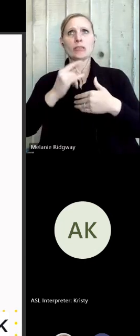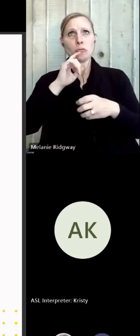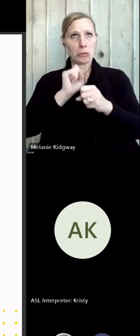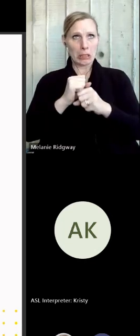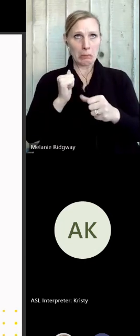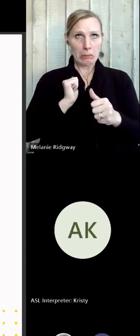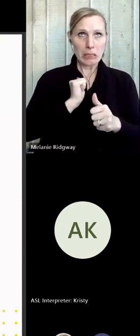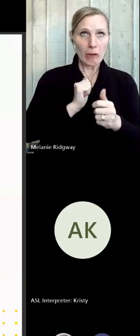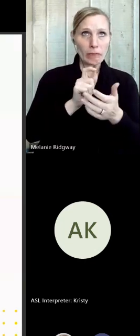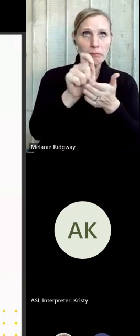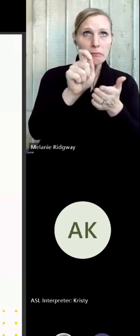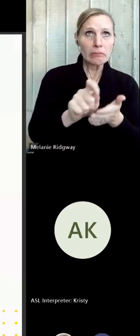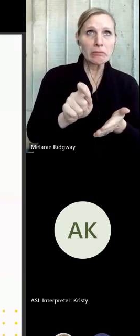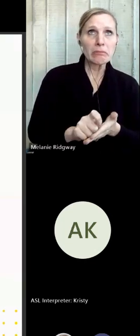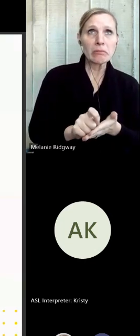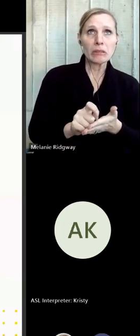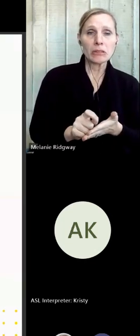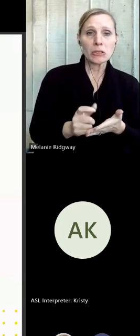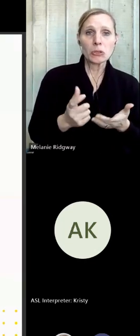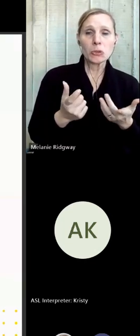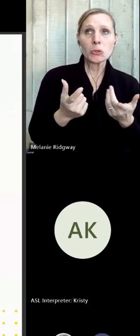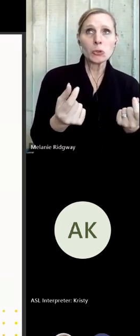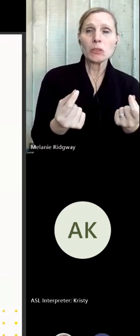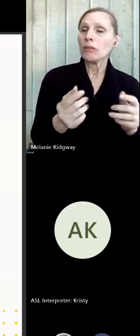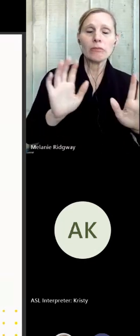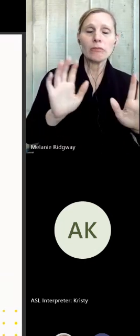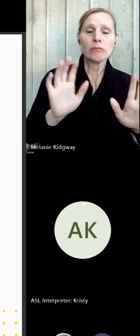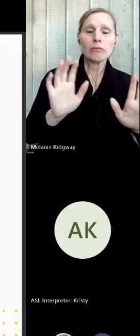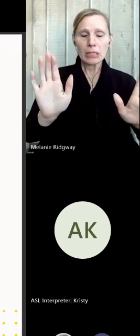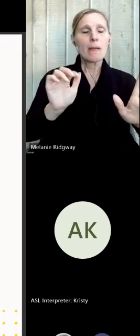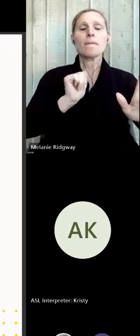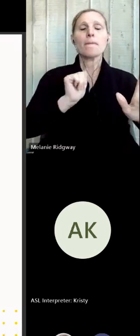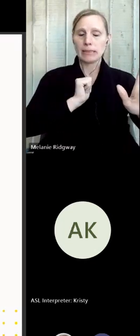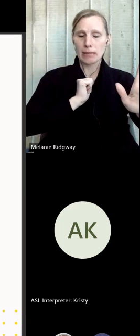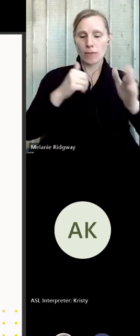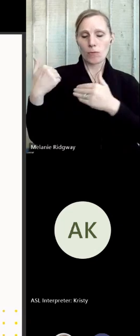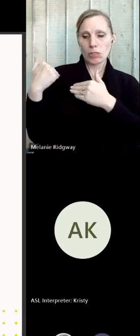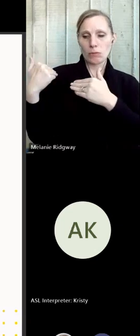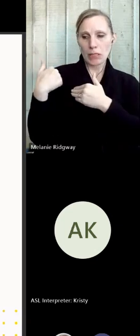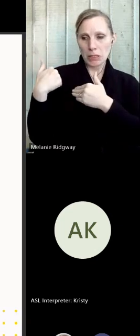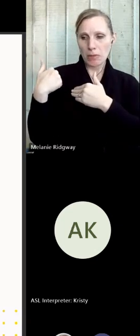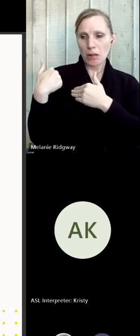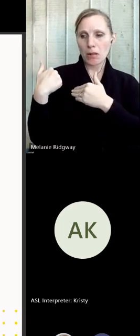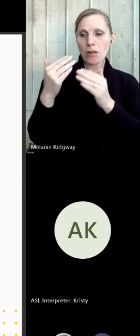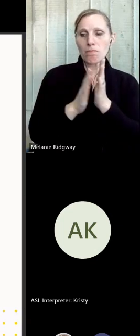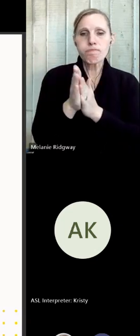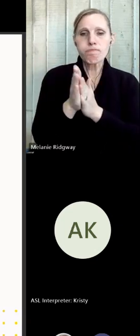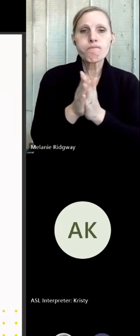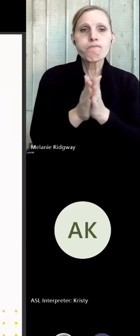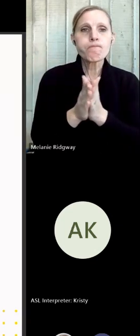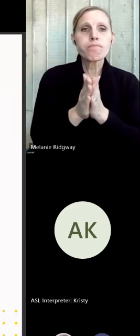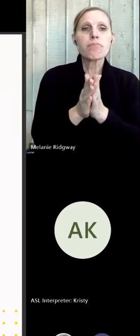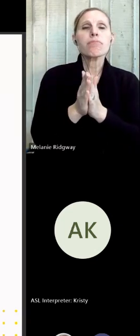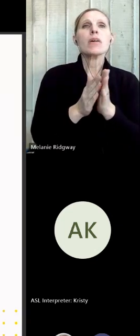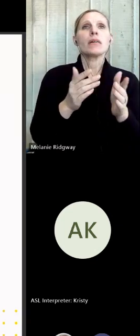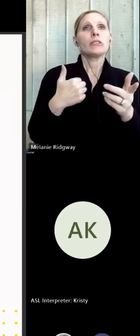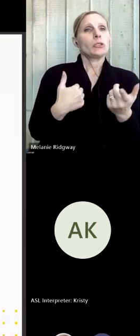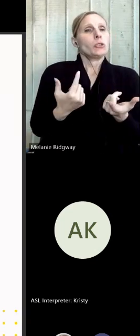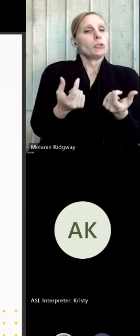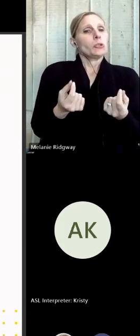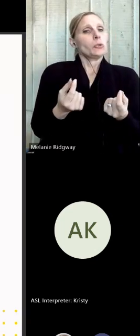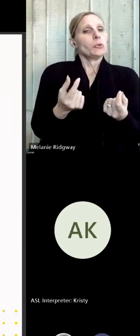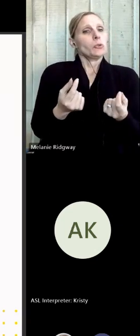work. I was always the one in the group projects that was nominated to be